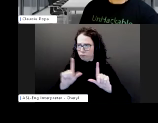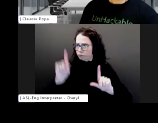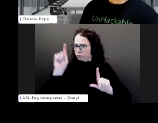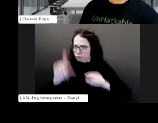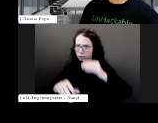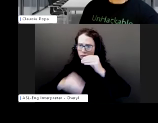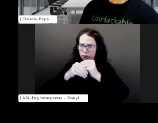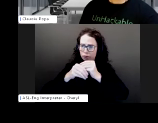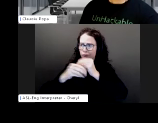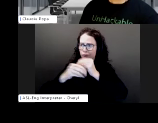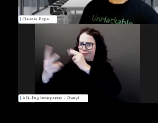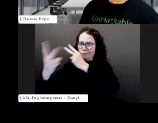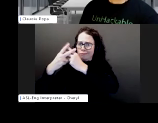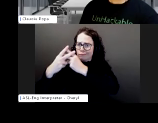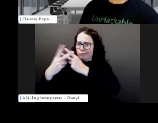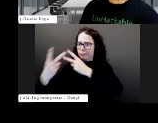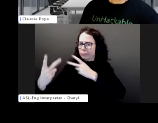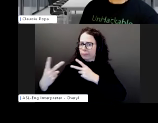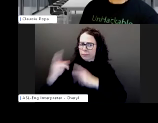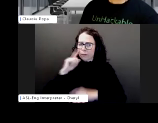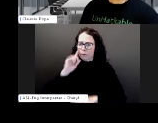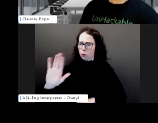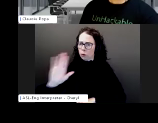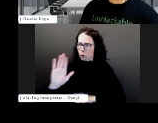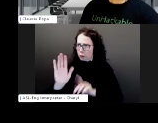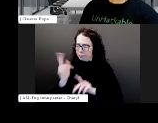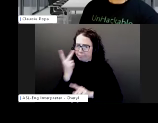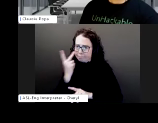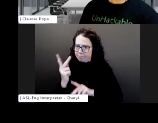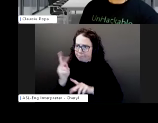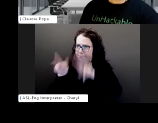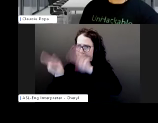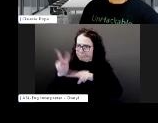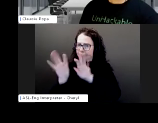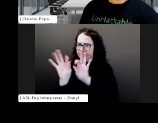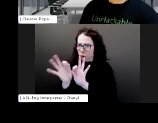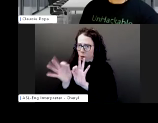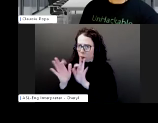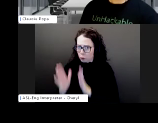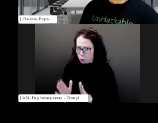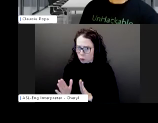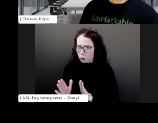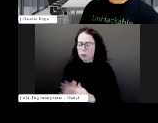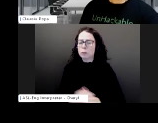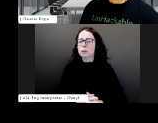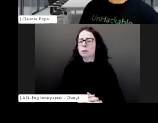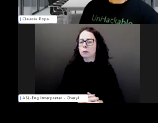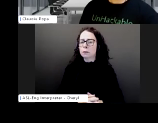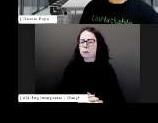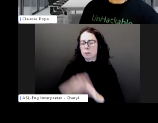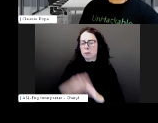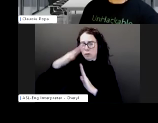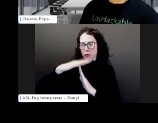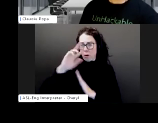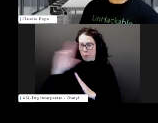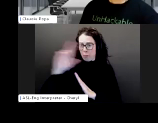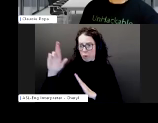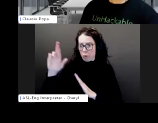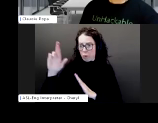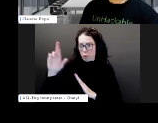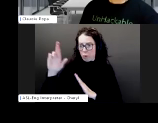how you view the little windows with the interpreters by using the grid at the top right corner of your screen. So